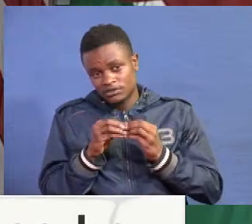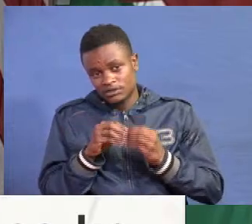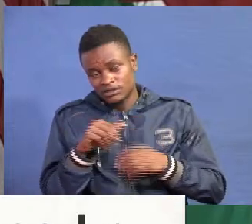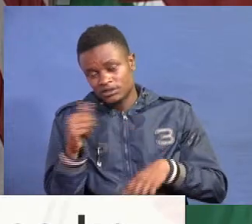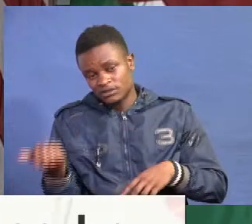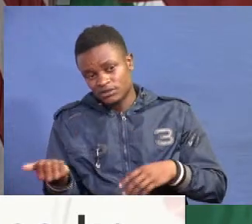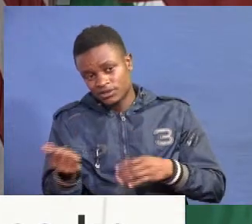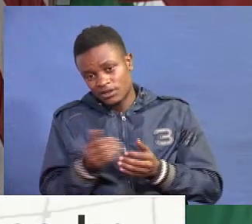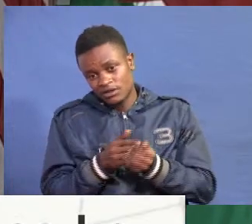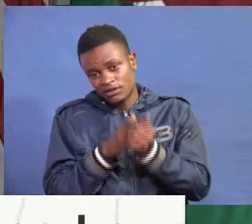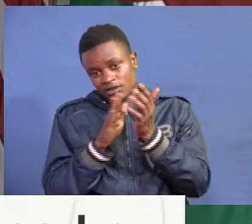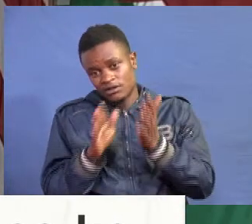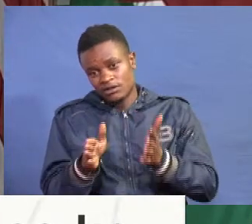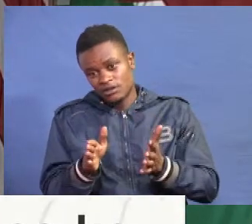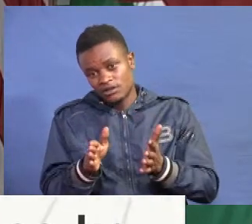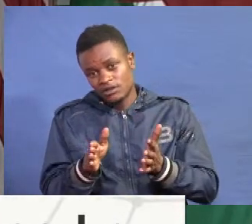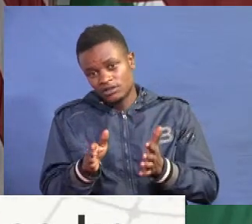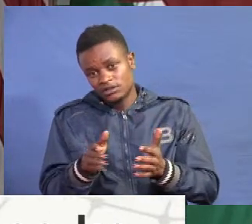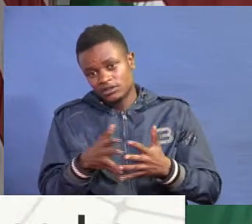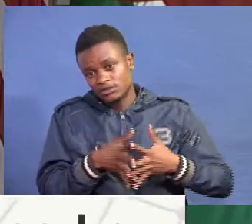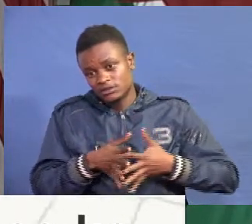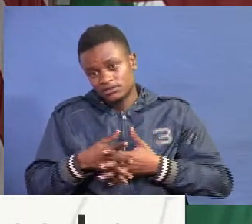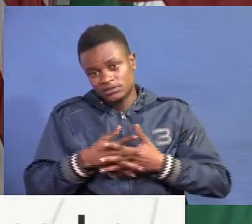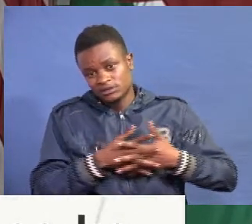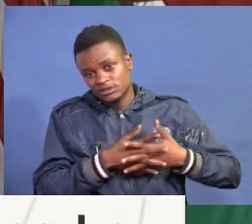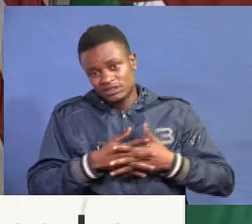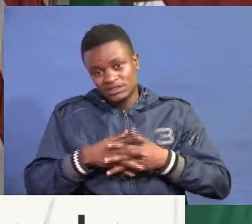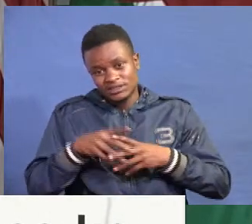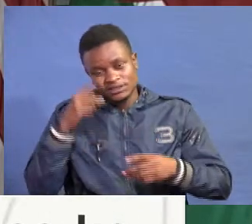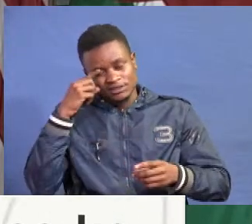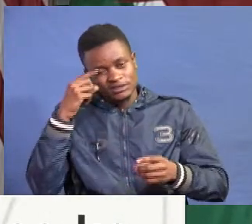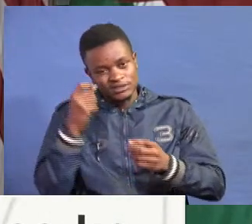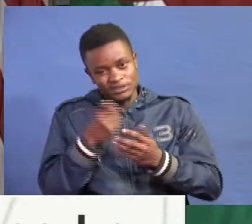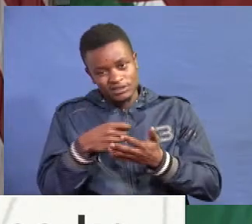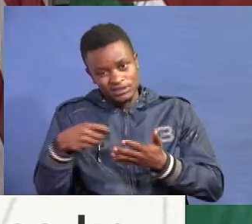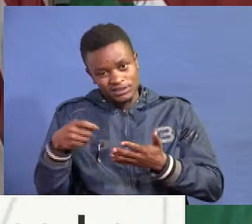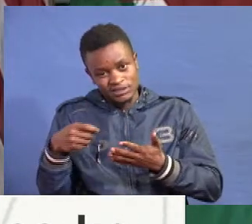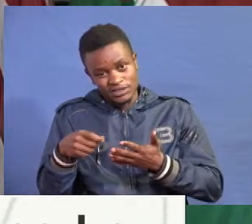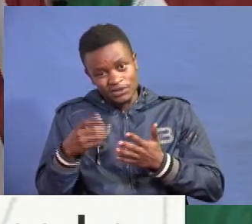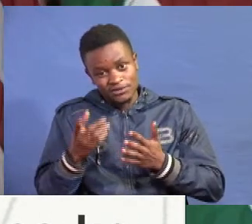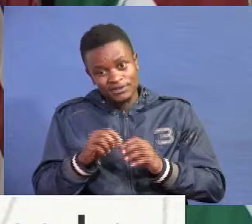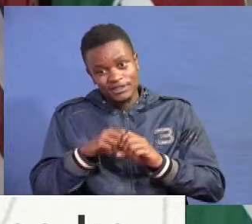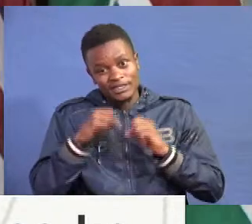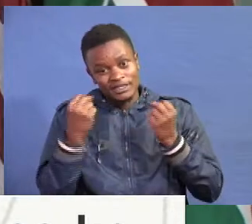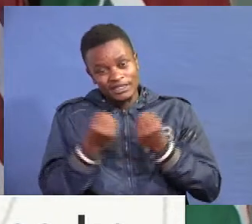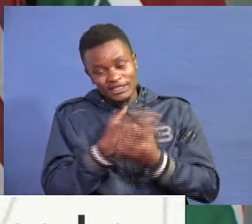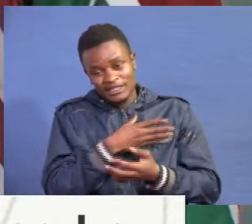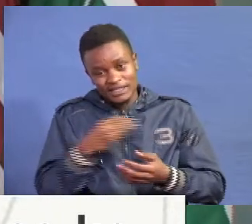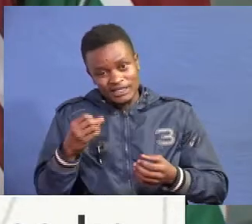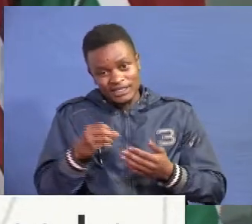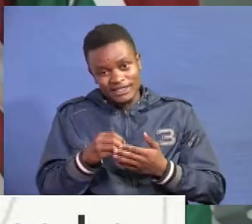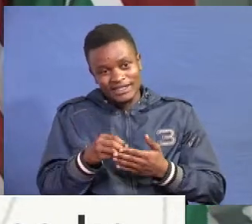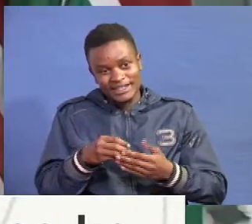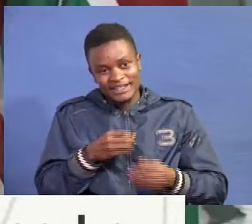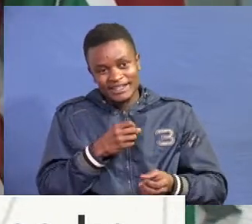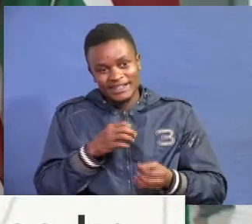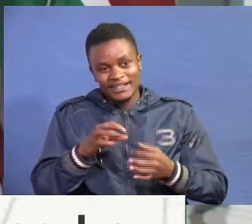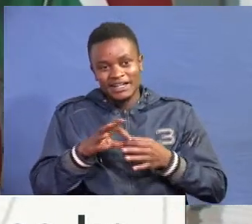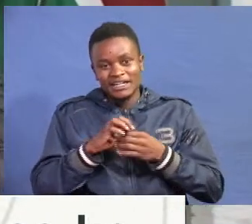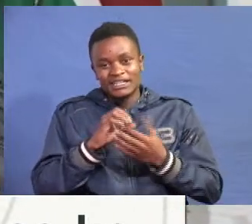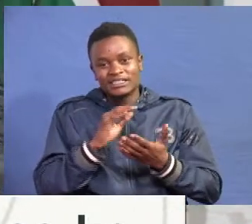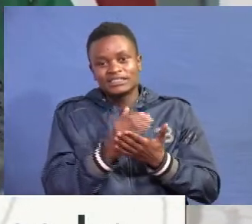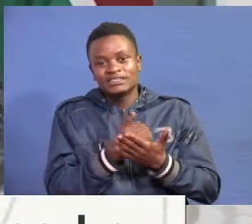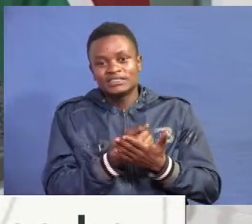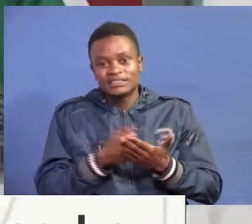Rubio, U.S. Secretary of State, where Kenya and the United States agreed to continue to build on decades of shared values and strategic